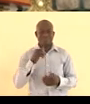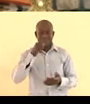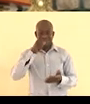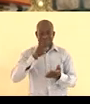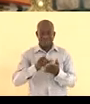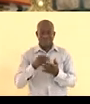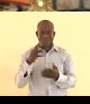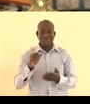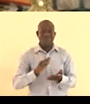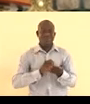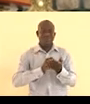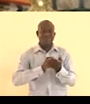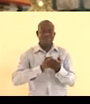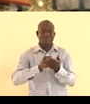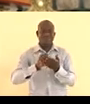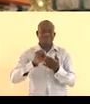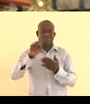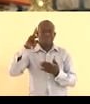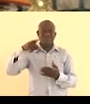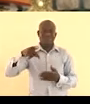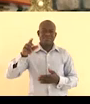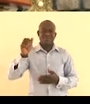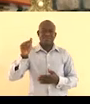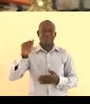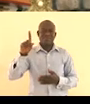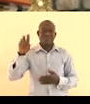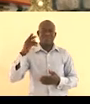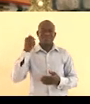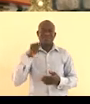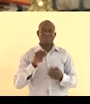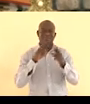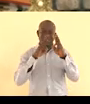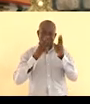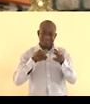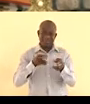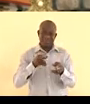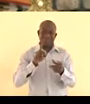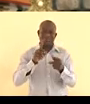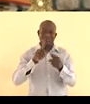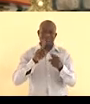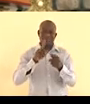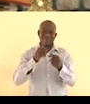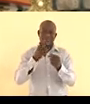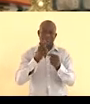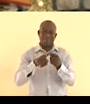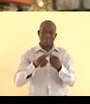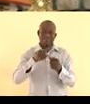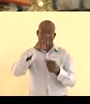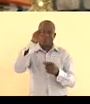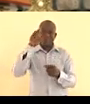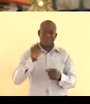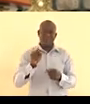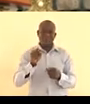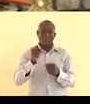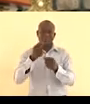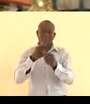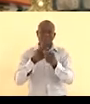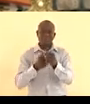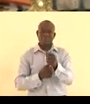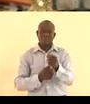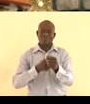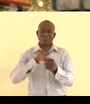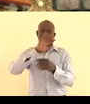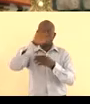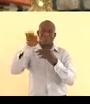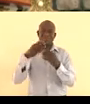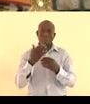the letters of St. Paul are responses to questions from those communities. As you know,